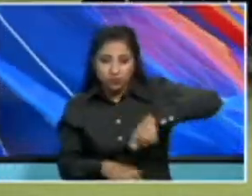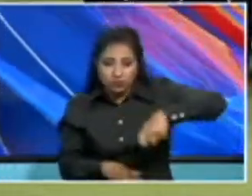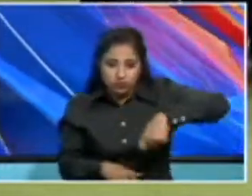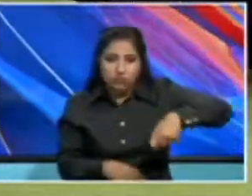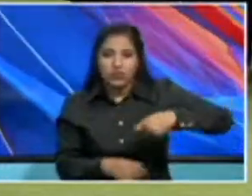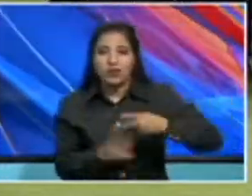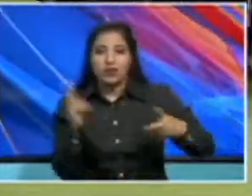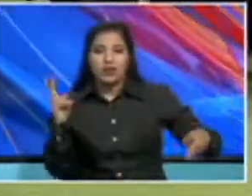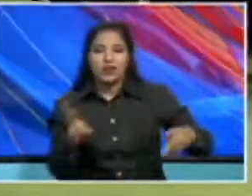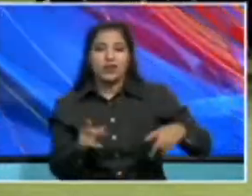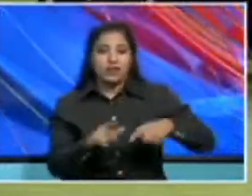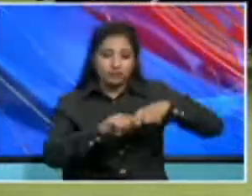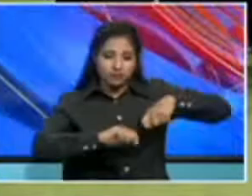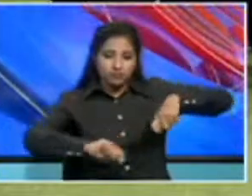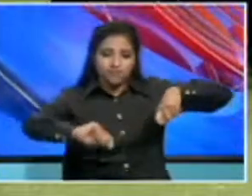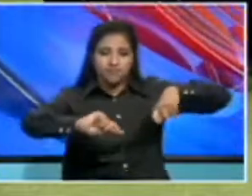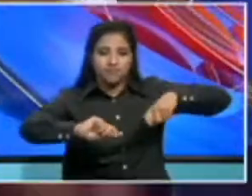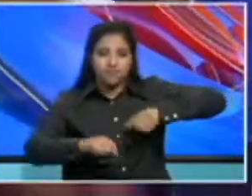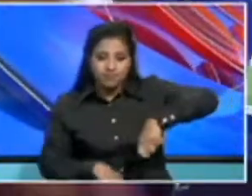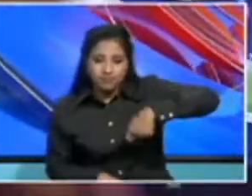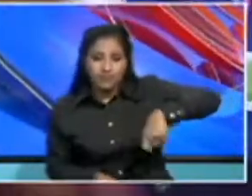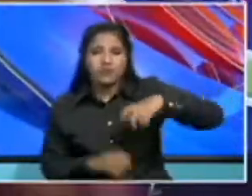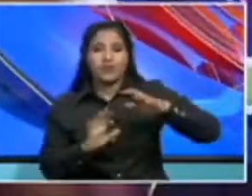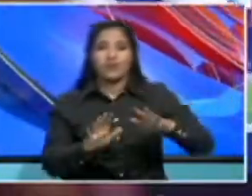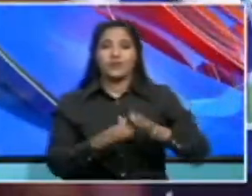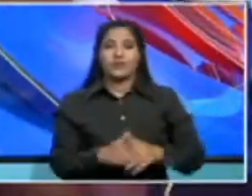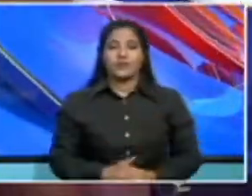to happen in Rajkot,